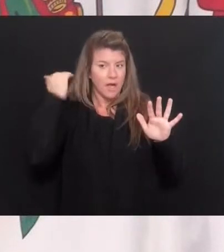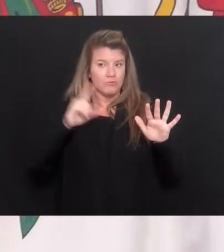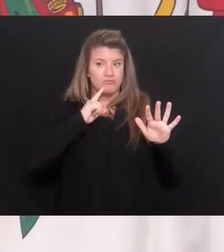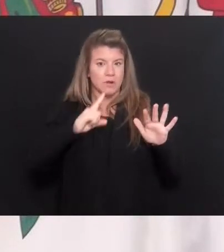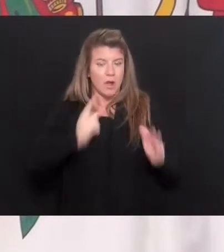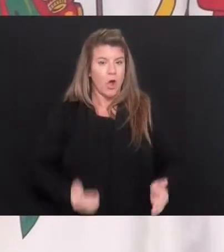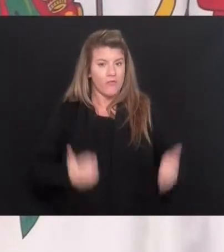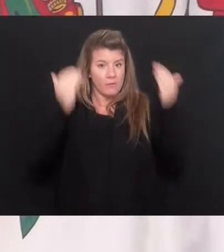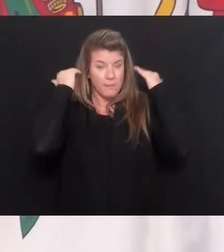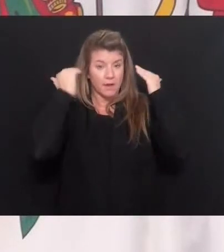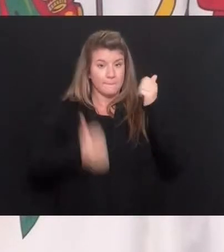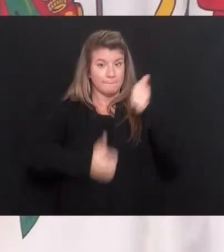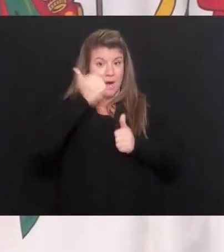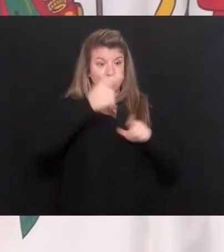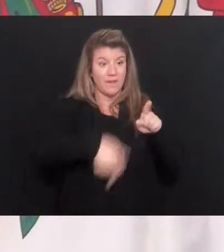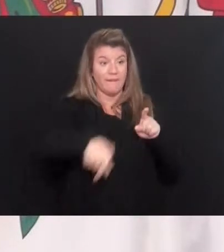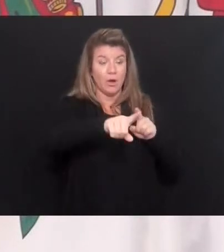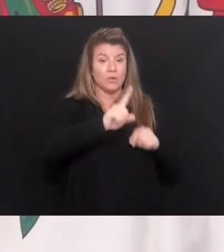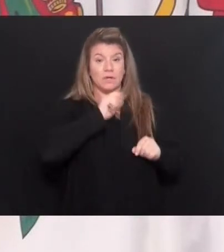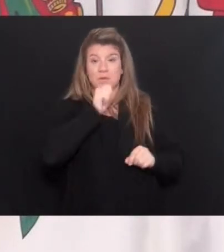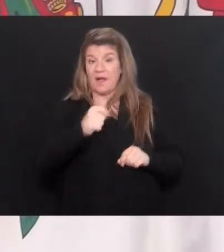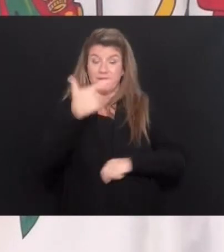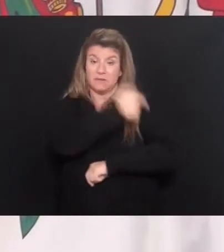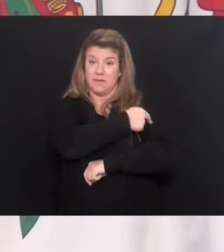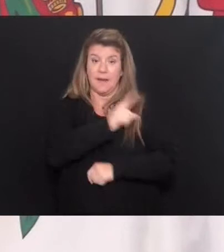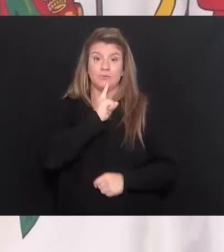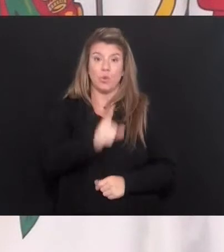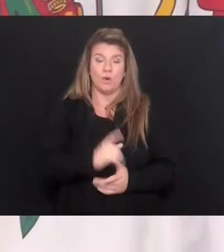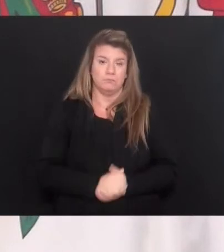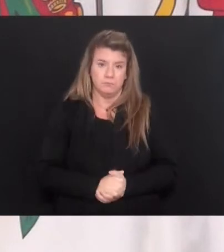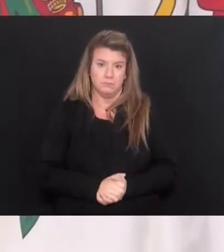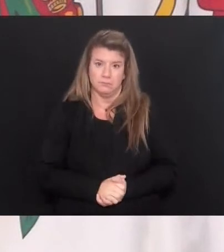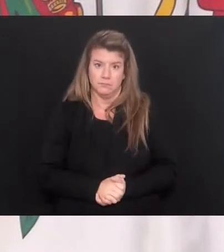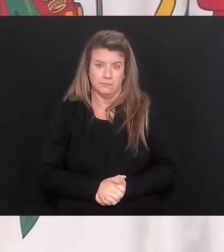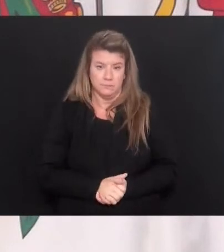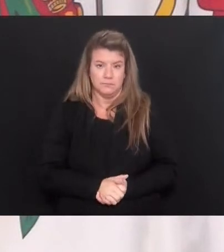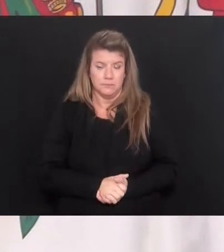these are unvaccinated people.